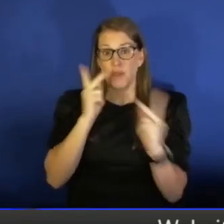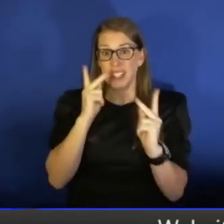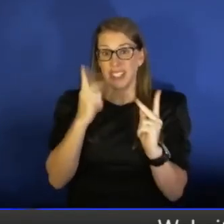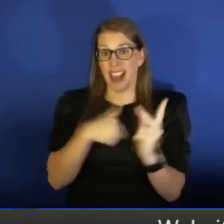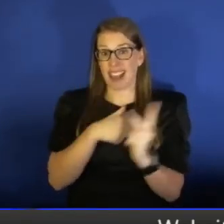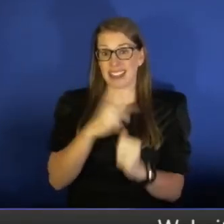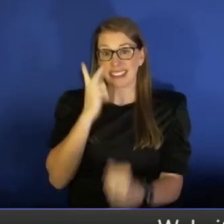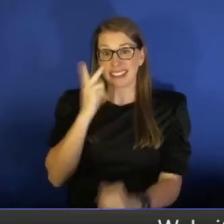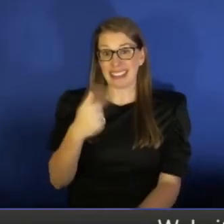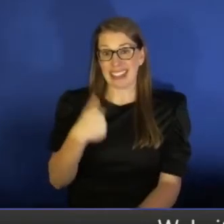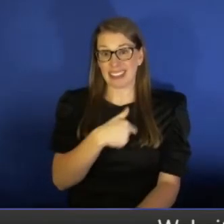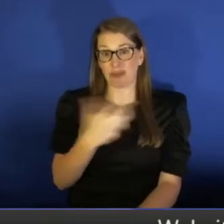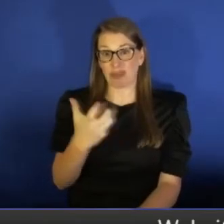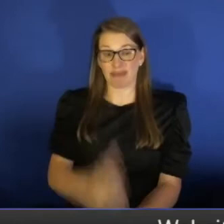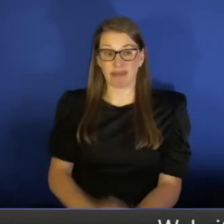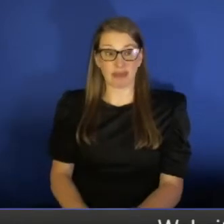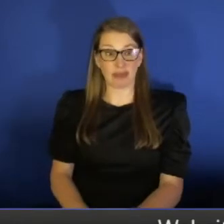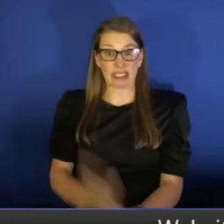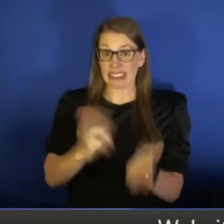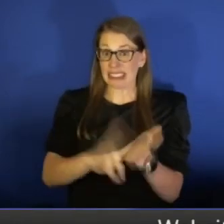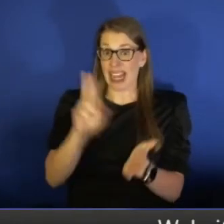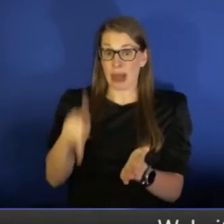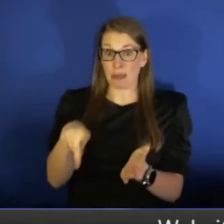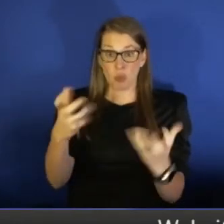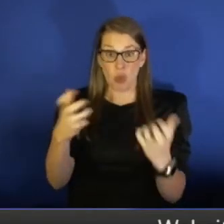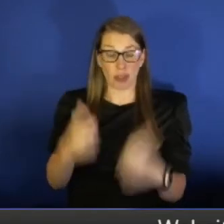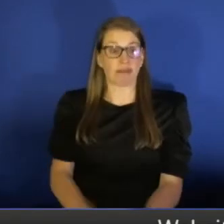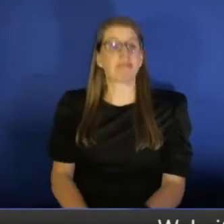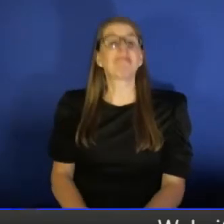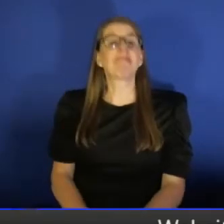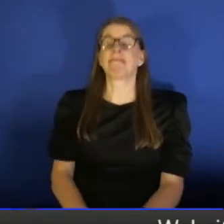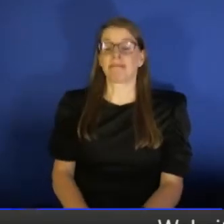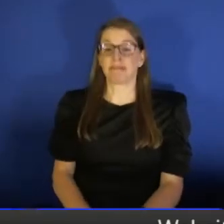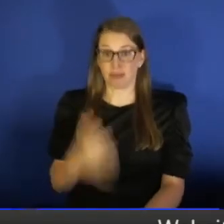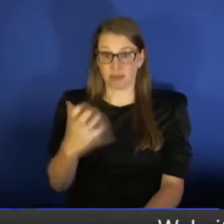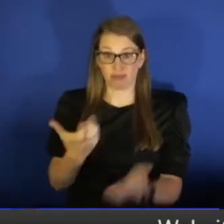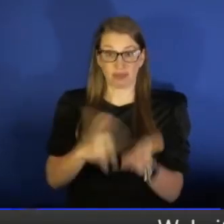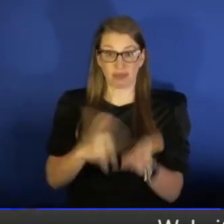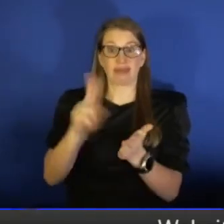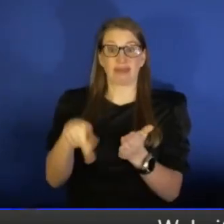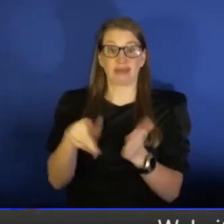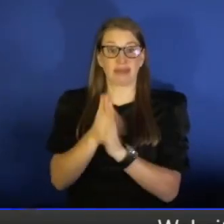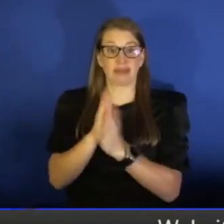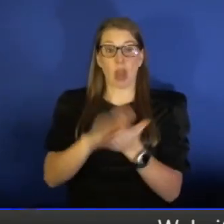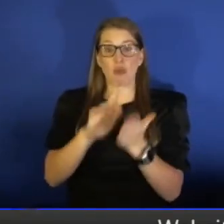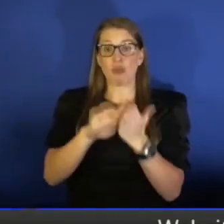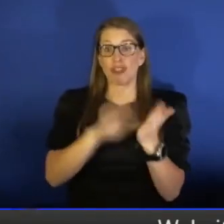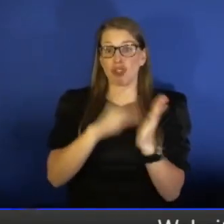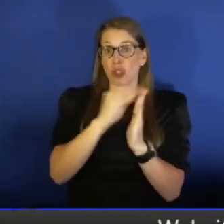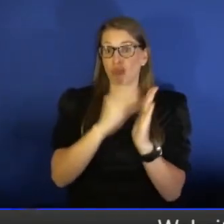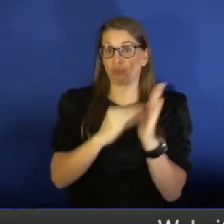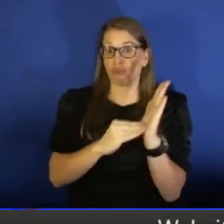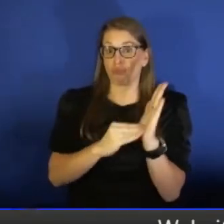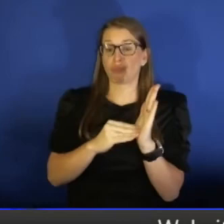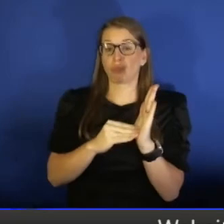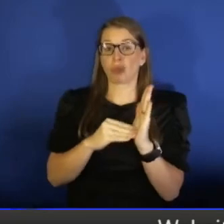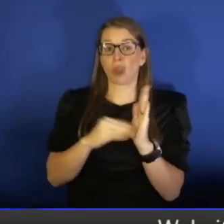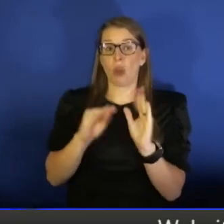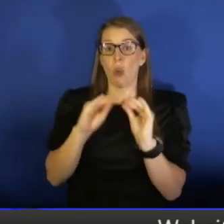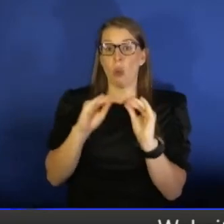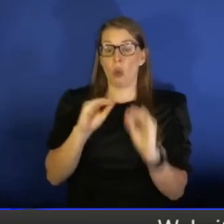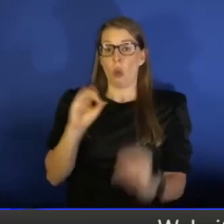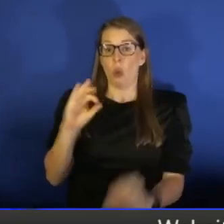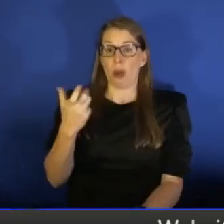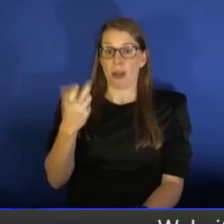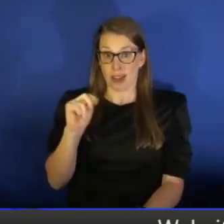us. And you want them to sign up on their driver's license? We'd like license. for them to sign up, and be a registered organ donor, but we really want them to understand the question. Do